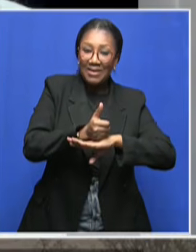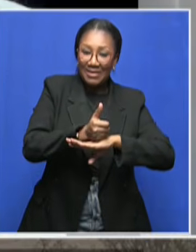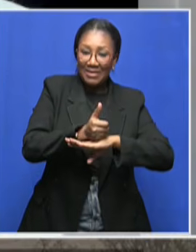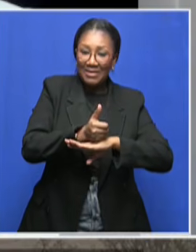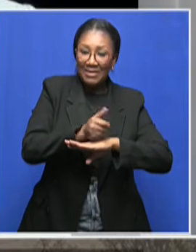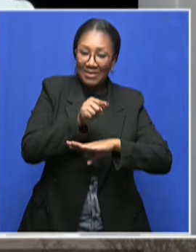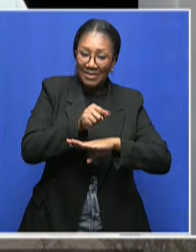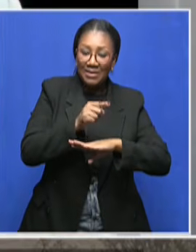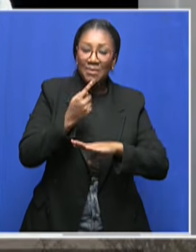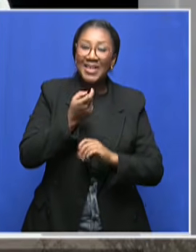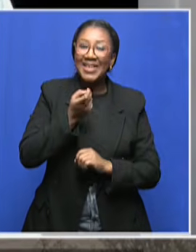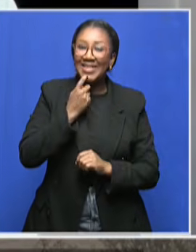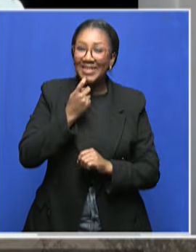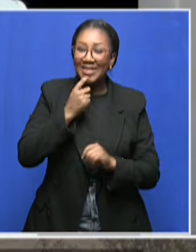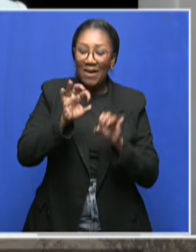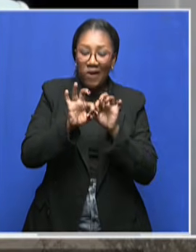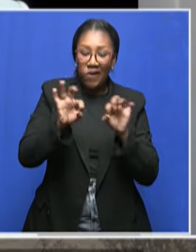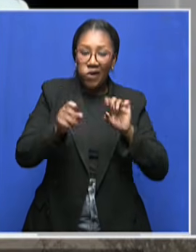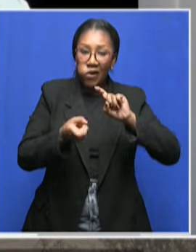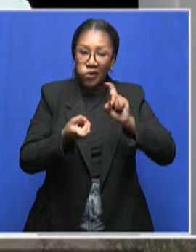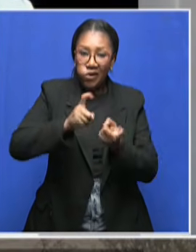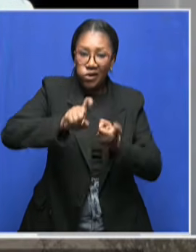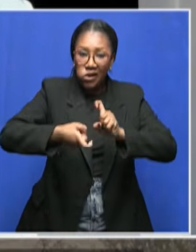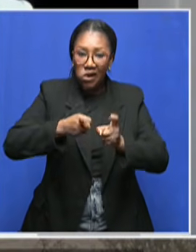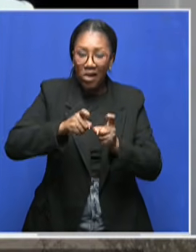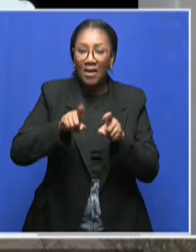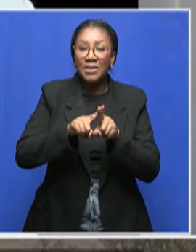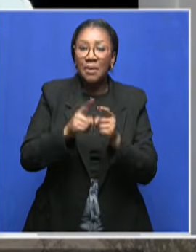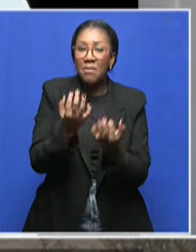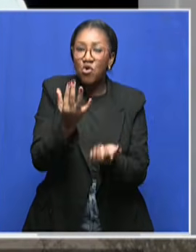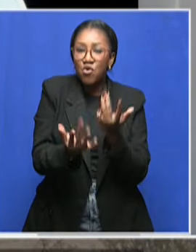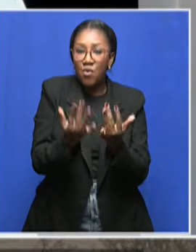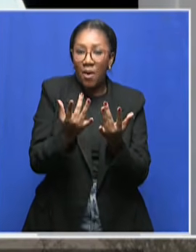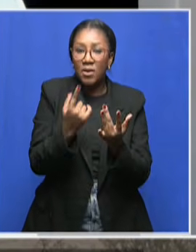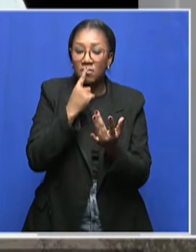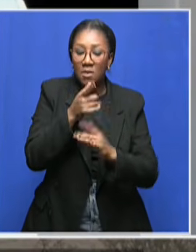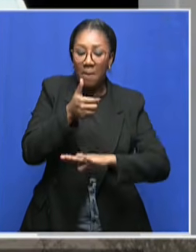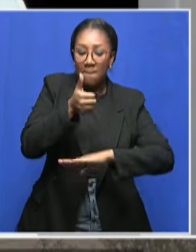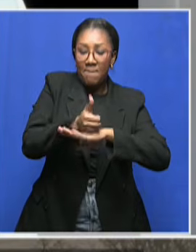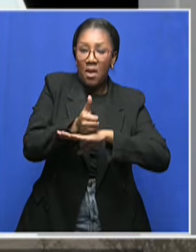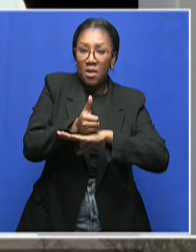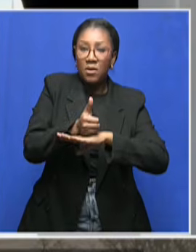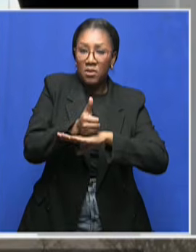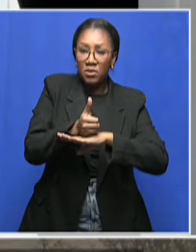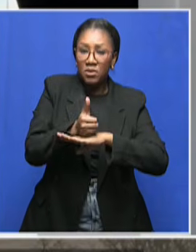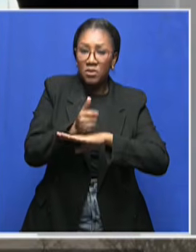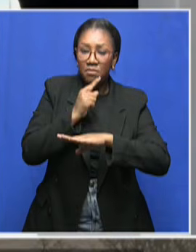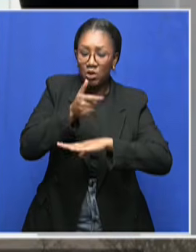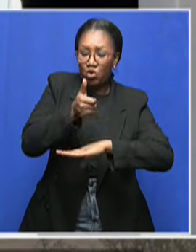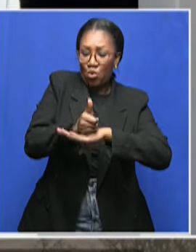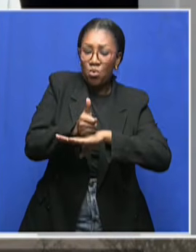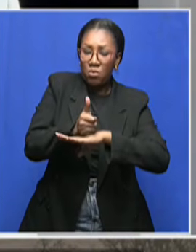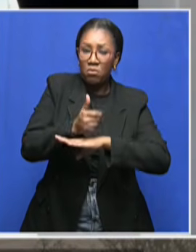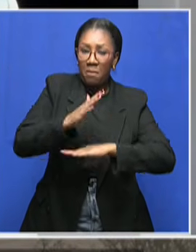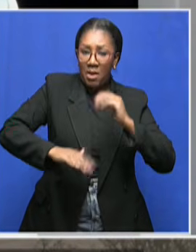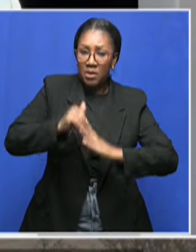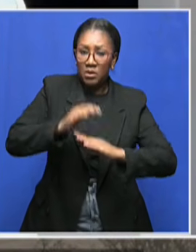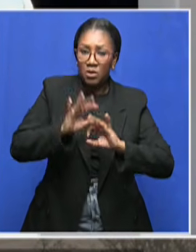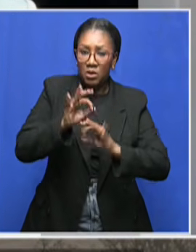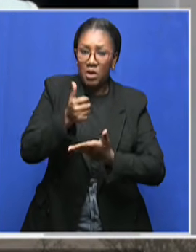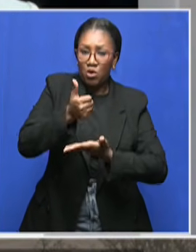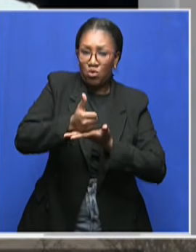of wire and grass coming together. It's like such familiar elements that you've never